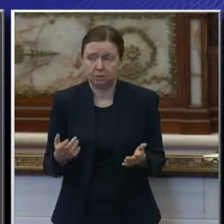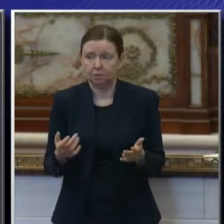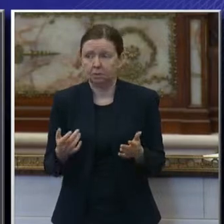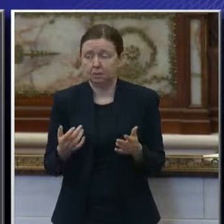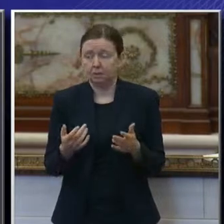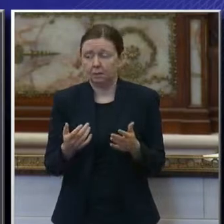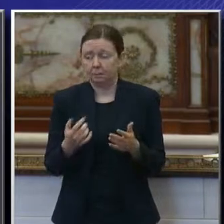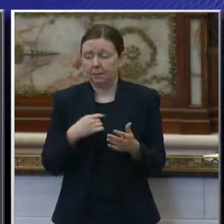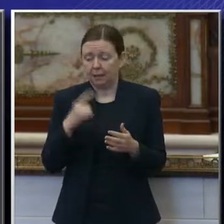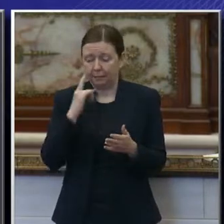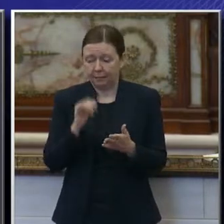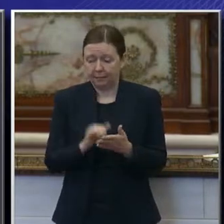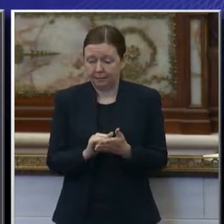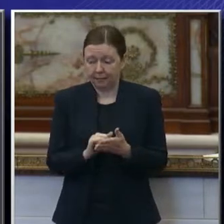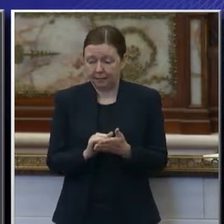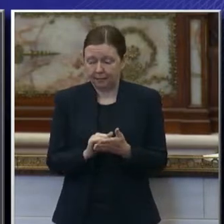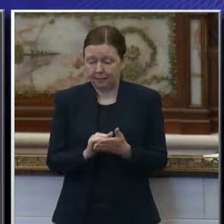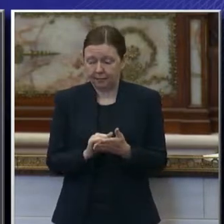body. And I think